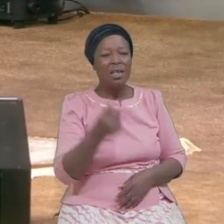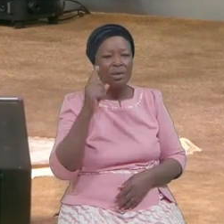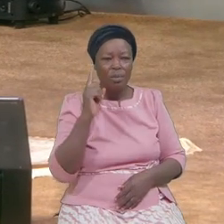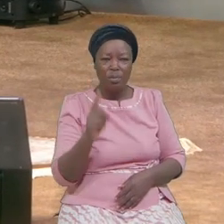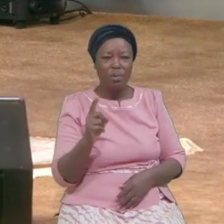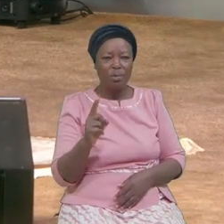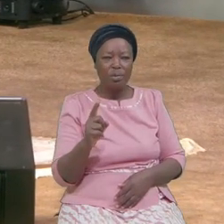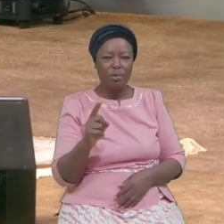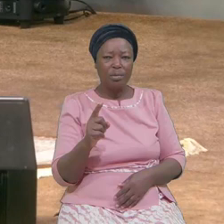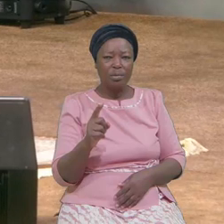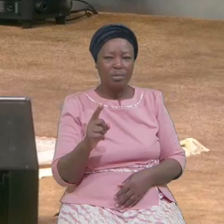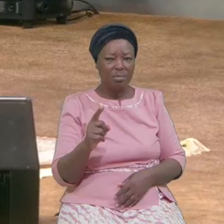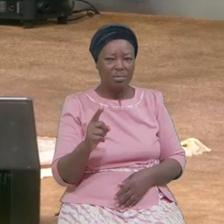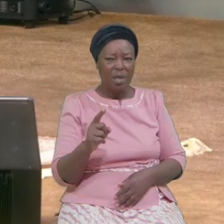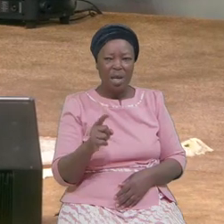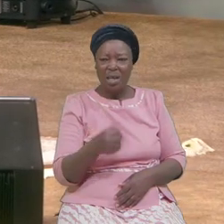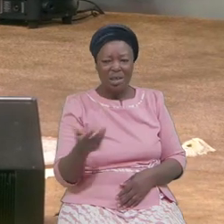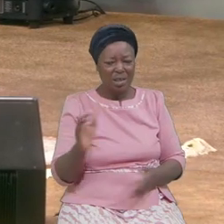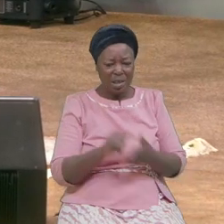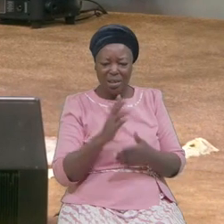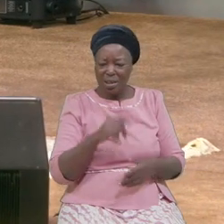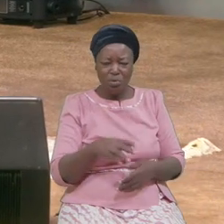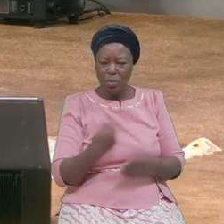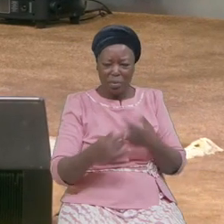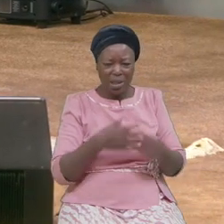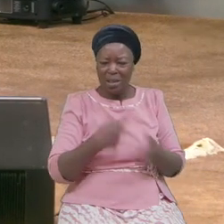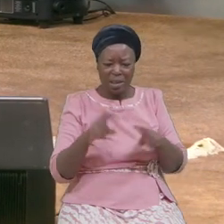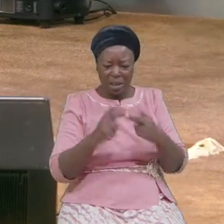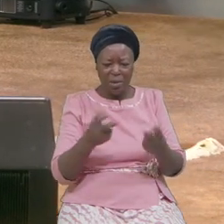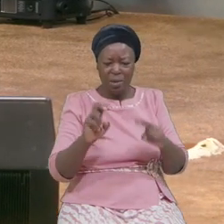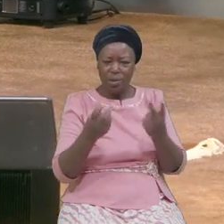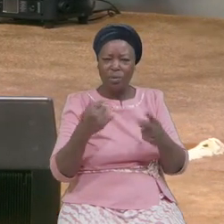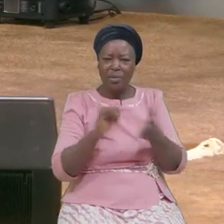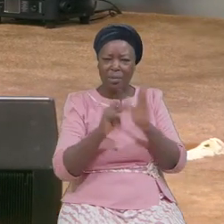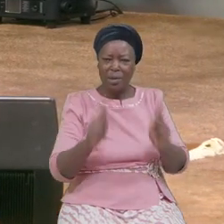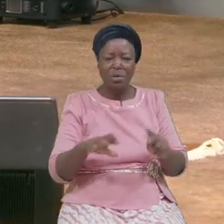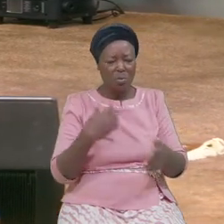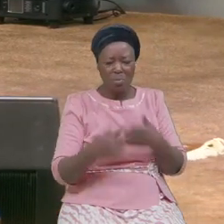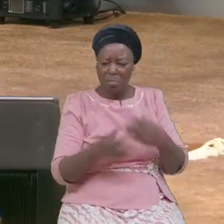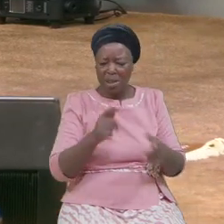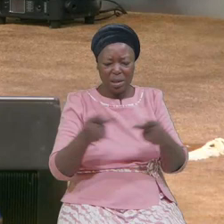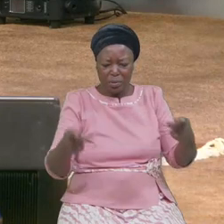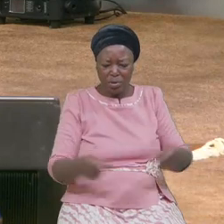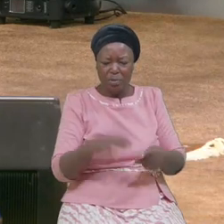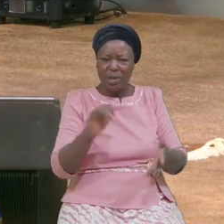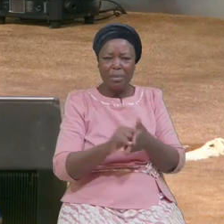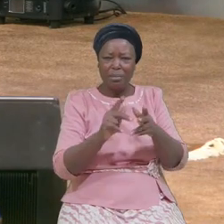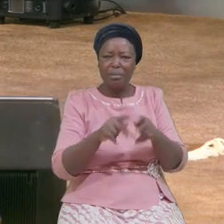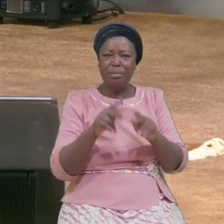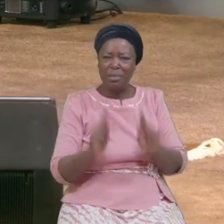Whosoever, whatever his title, whatever his position, whatever his